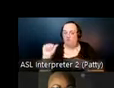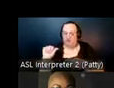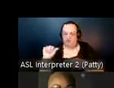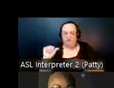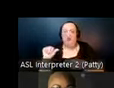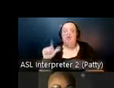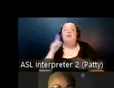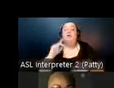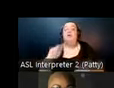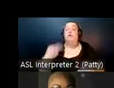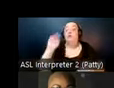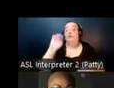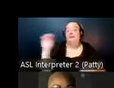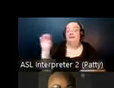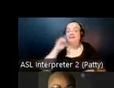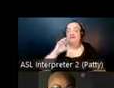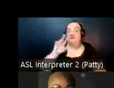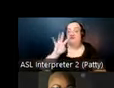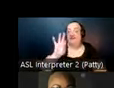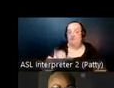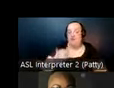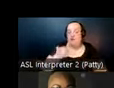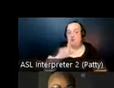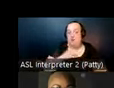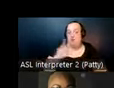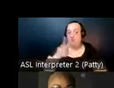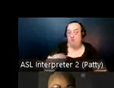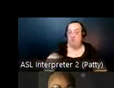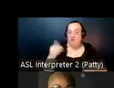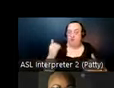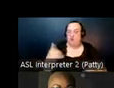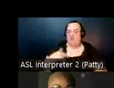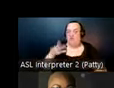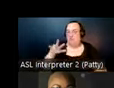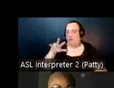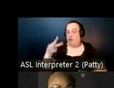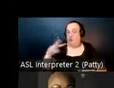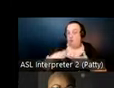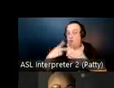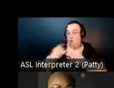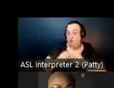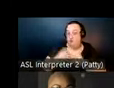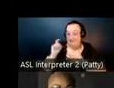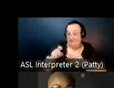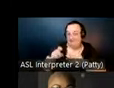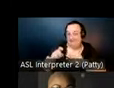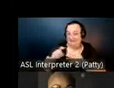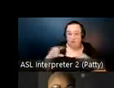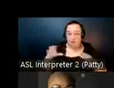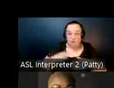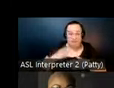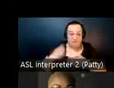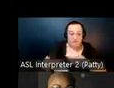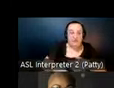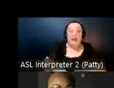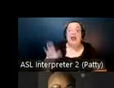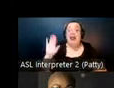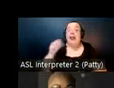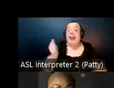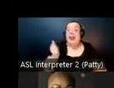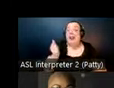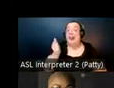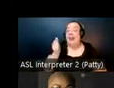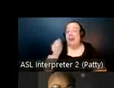For the Northeast region for FY 21-22, there's 32 projects to be accomplished. 19 of those are